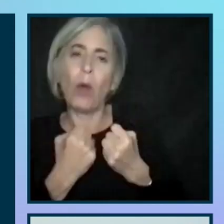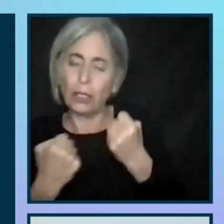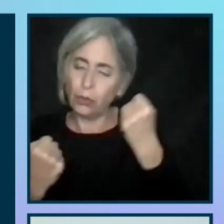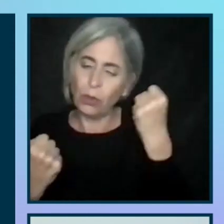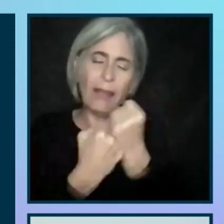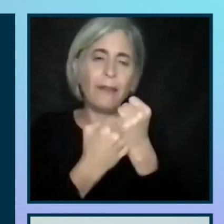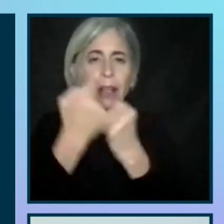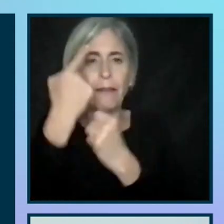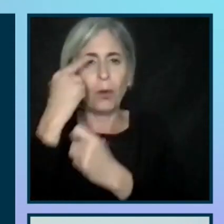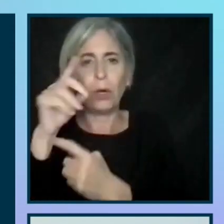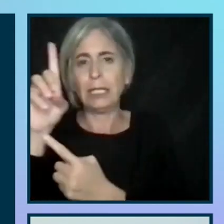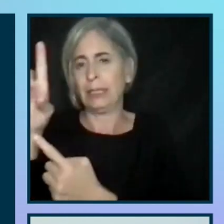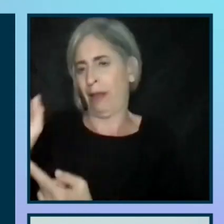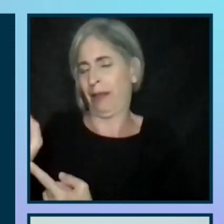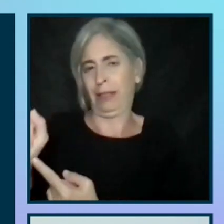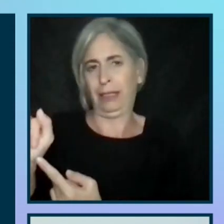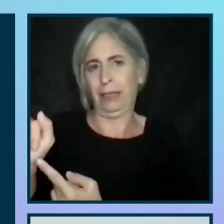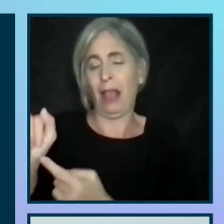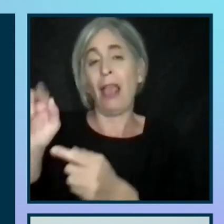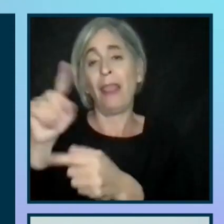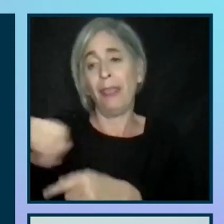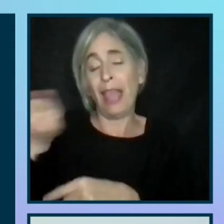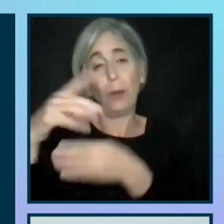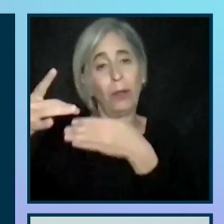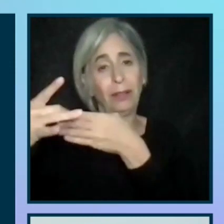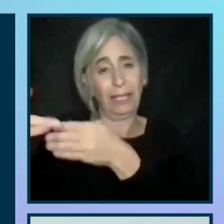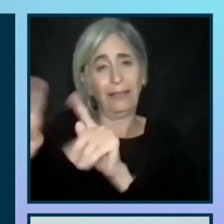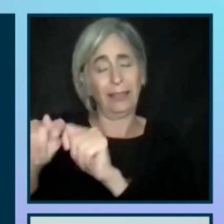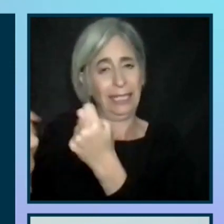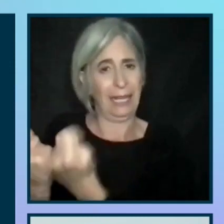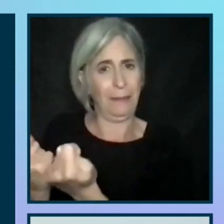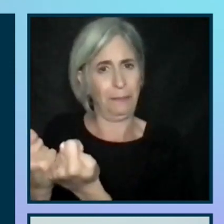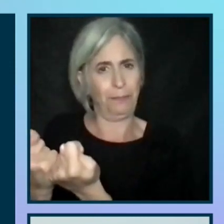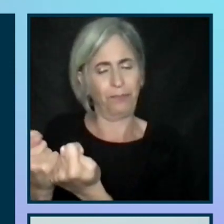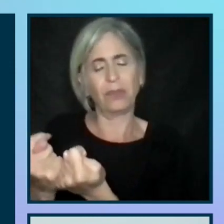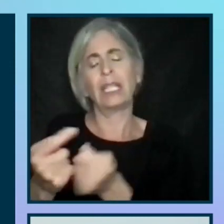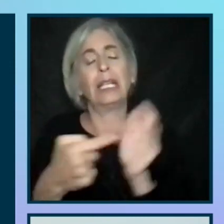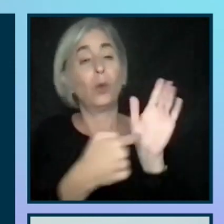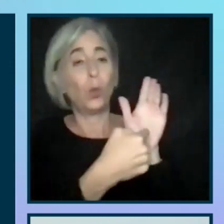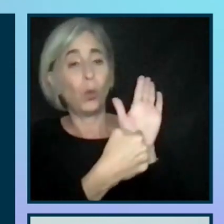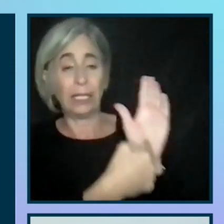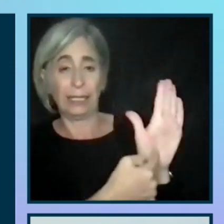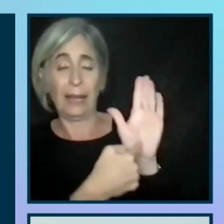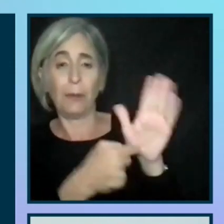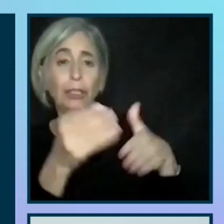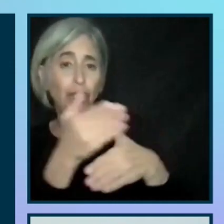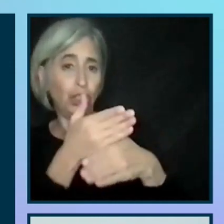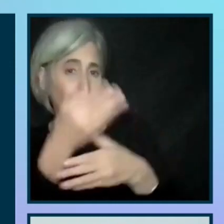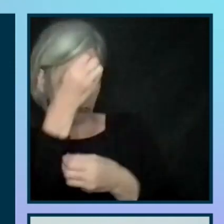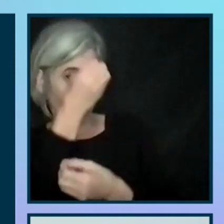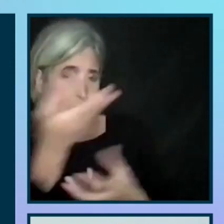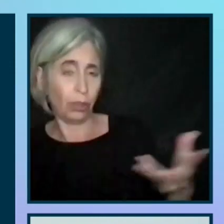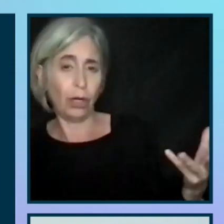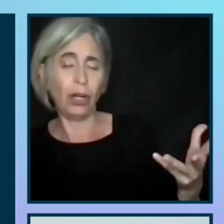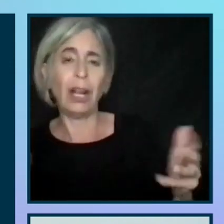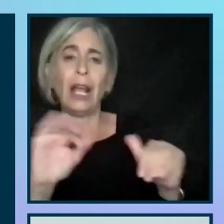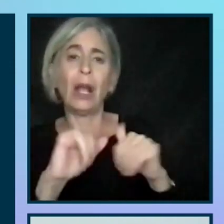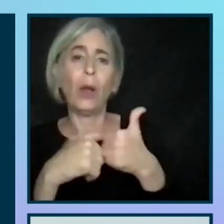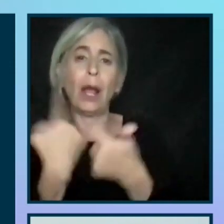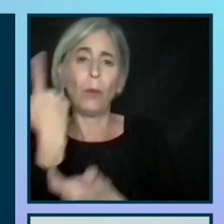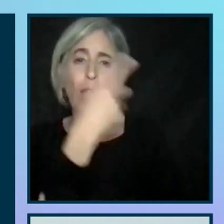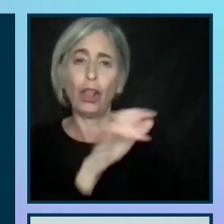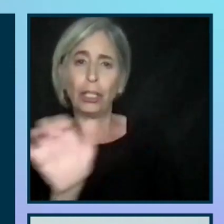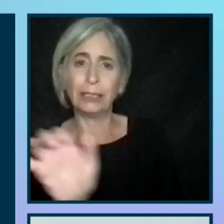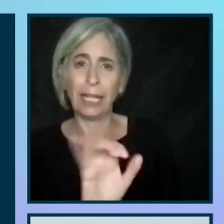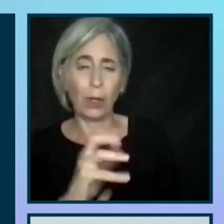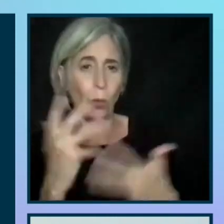who ends up leading the whole team. So I want to share an example, more of a framework on how this could look like.